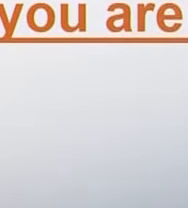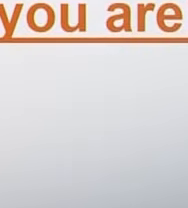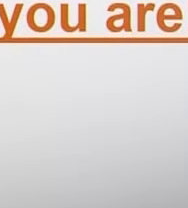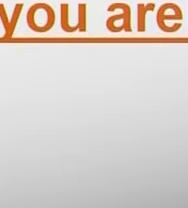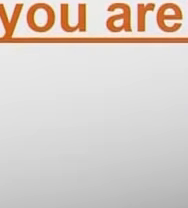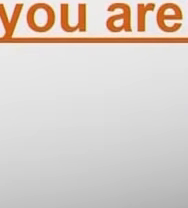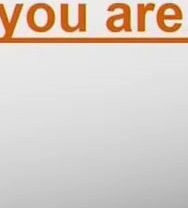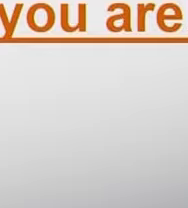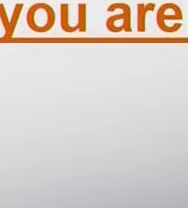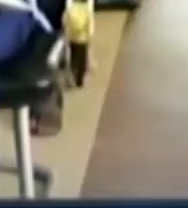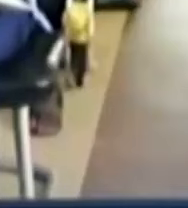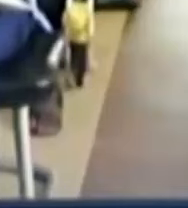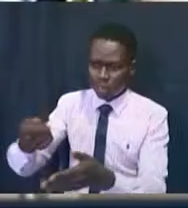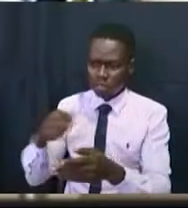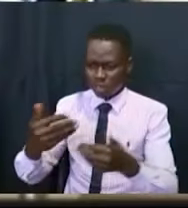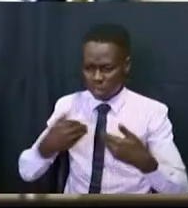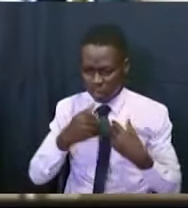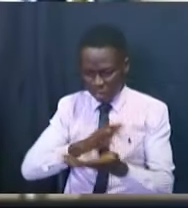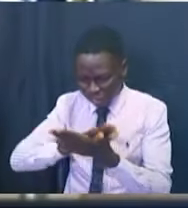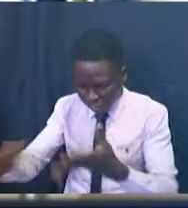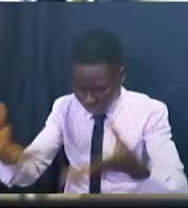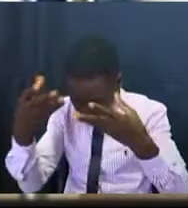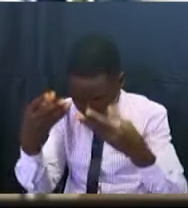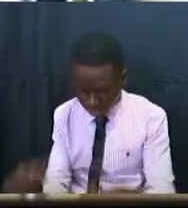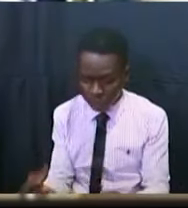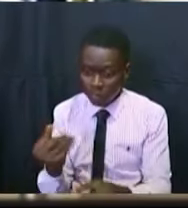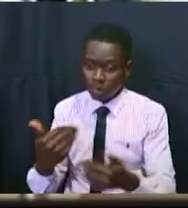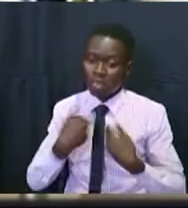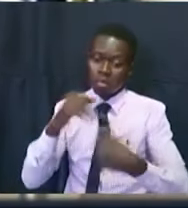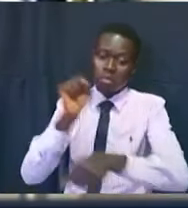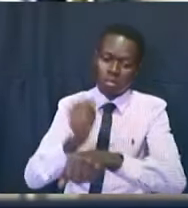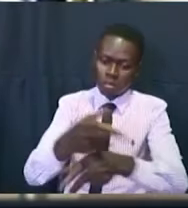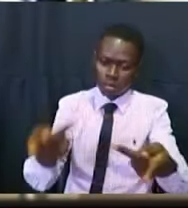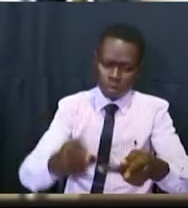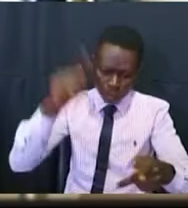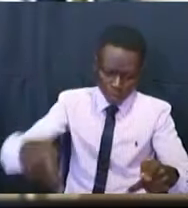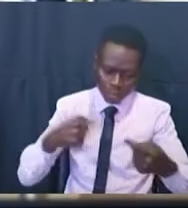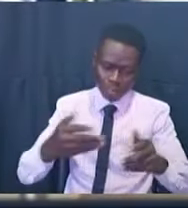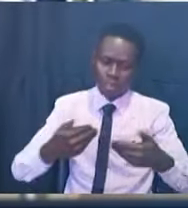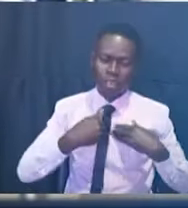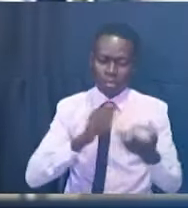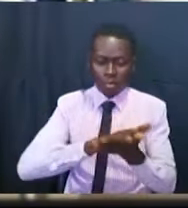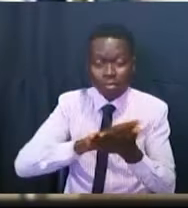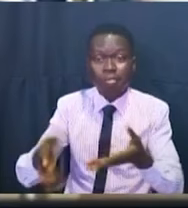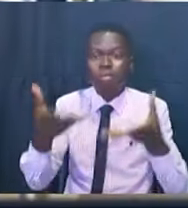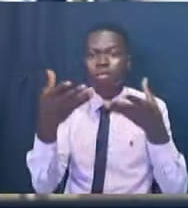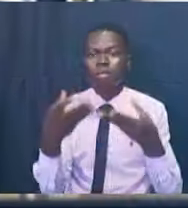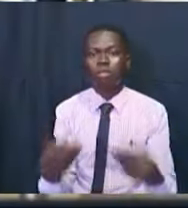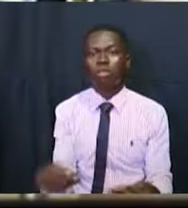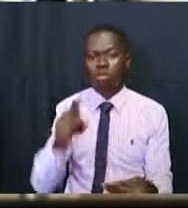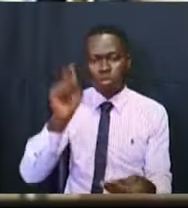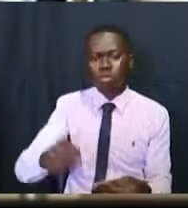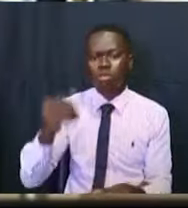school, have a clear-cut resolution. Maybe you are to your workplace, have a clear-cut resolution this year. Know who you are